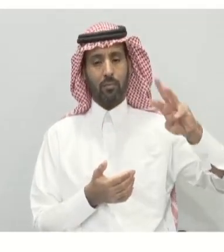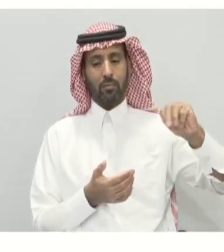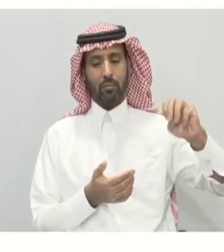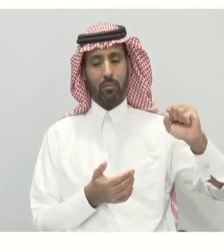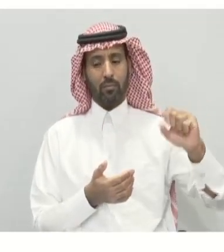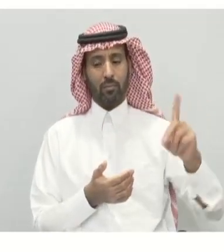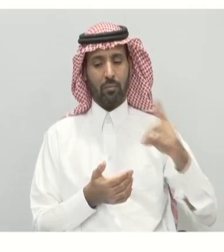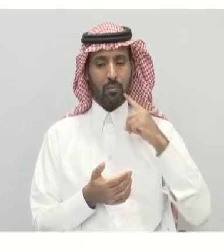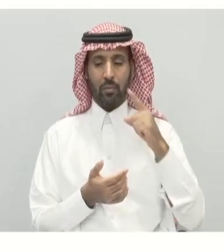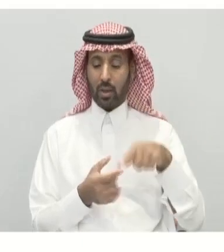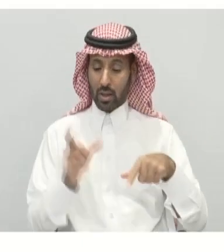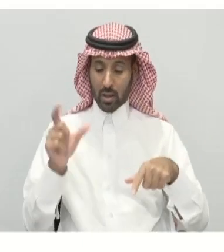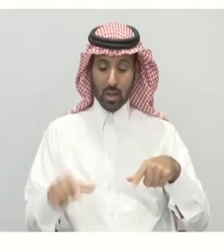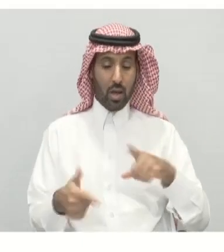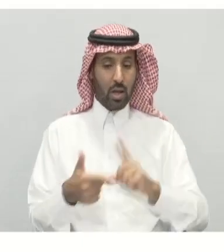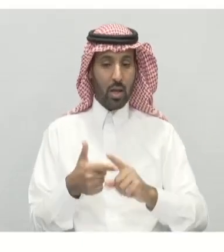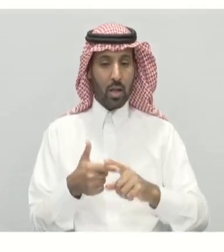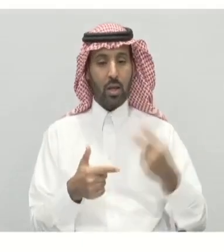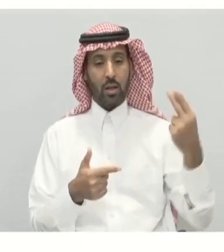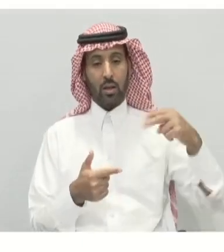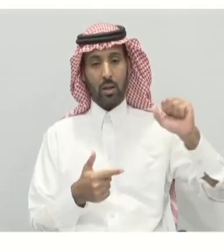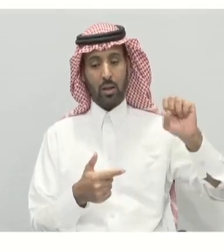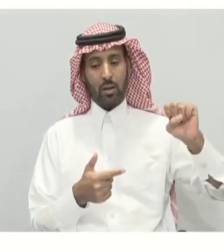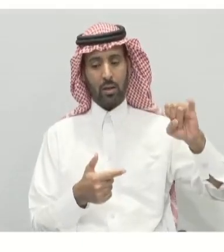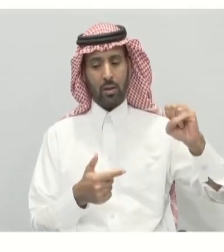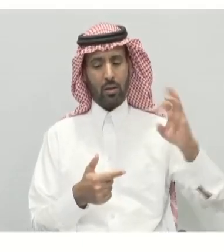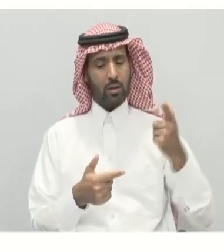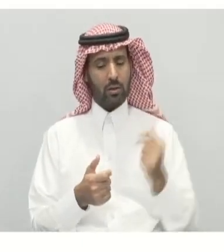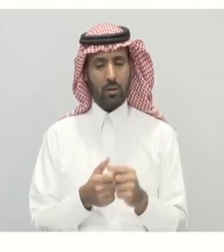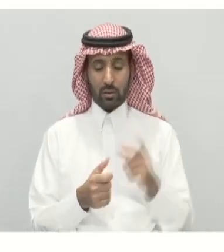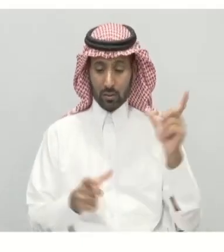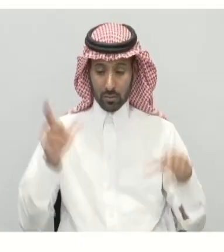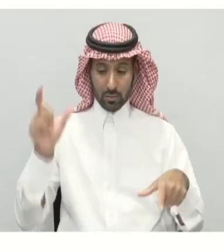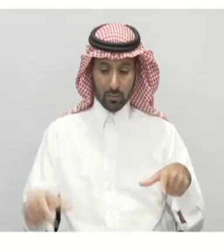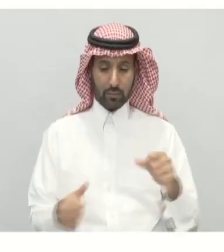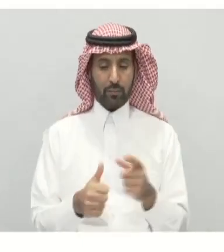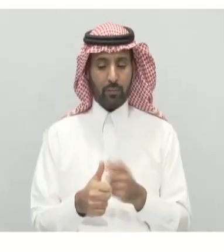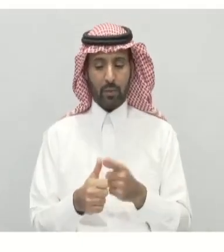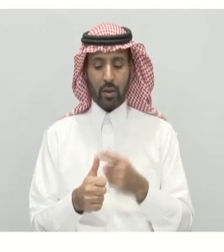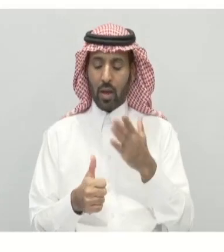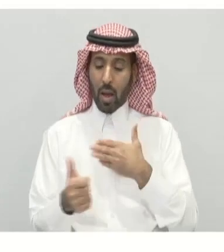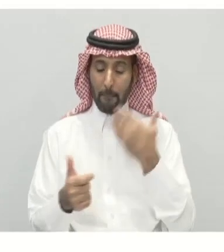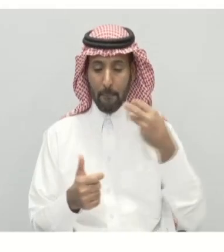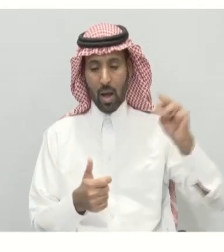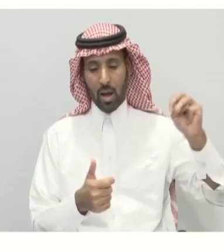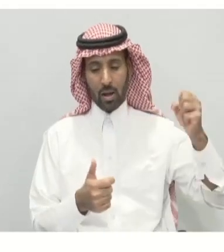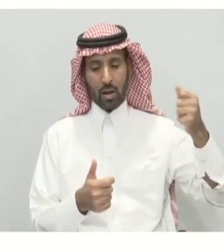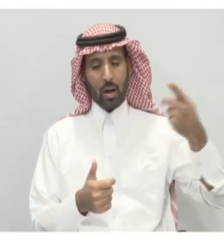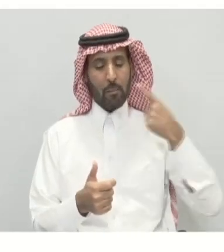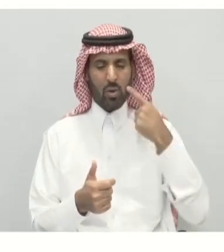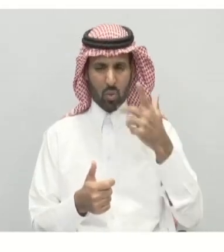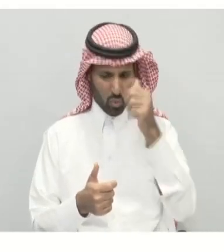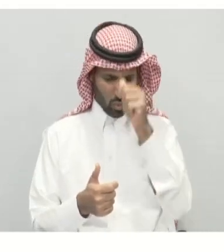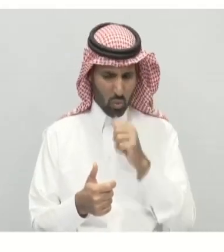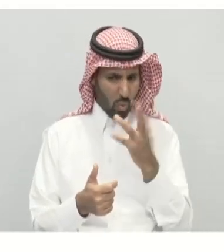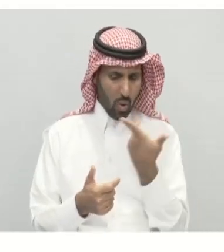Hussein want Muhammad to do? Let's listen to the conversation between the two of them. Hey, Muhammad, you look